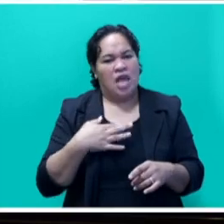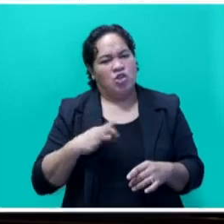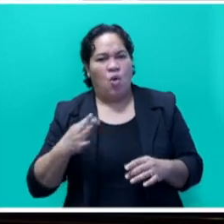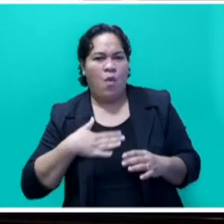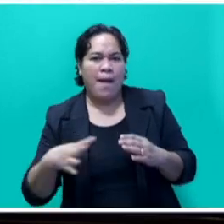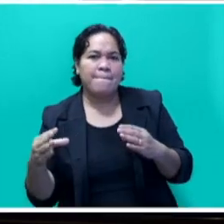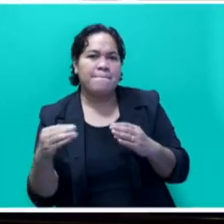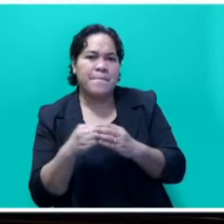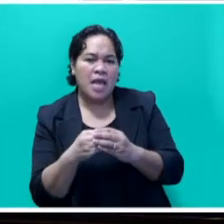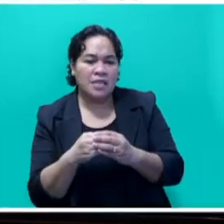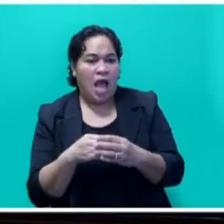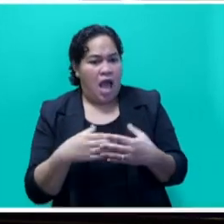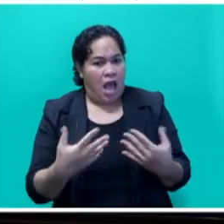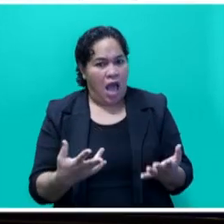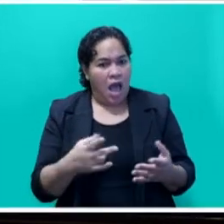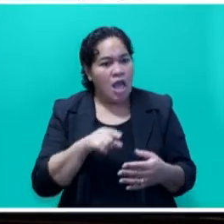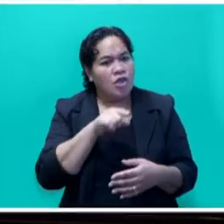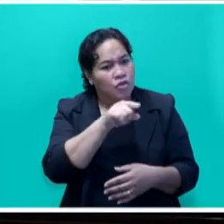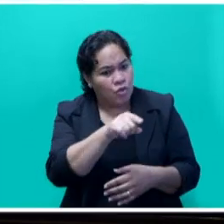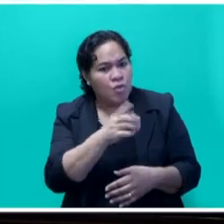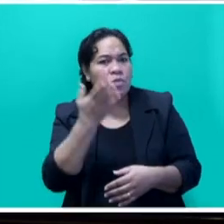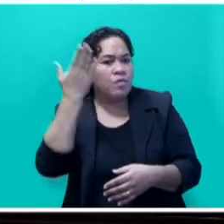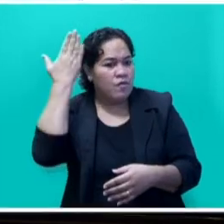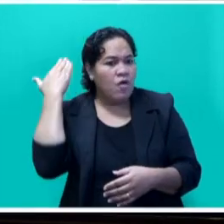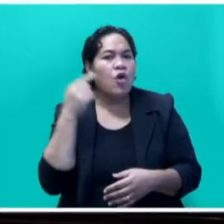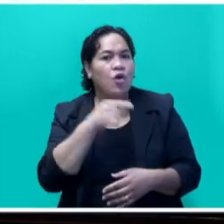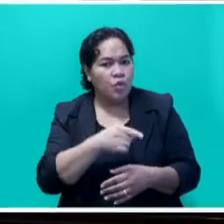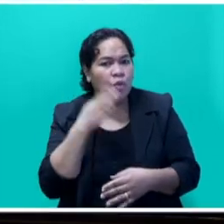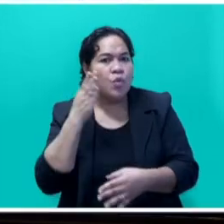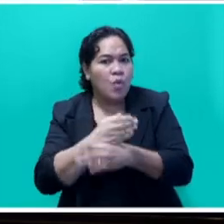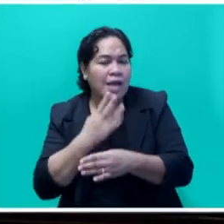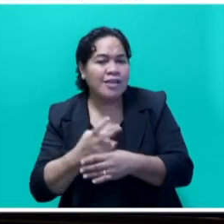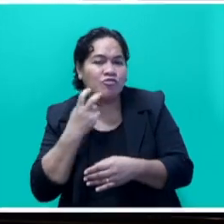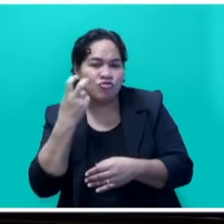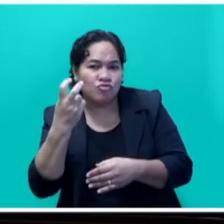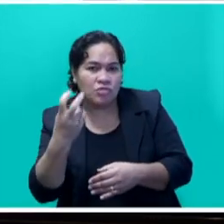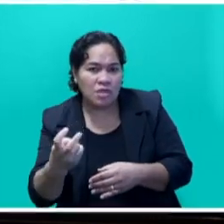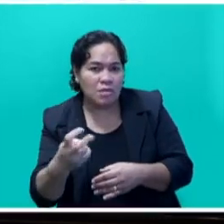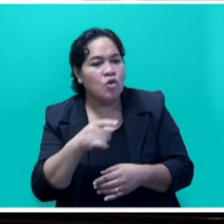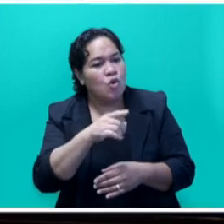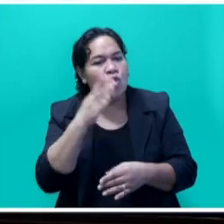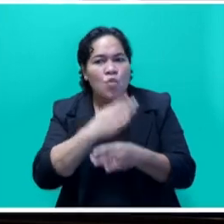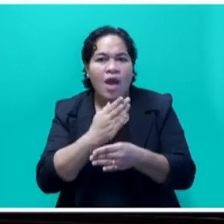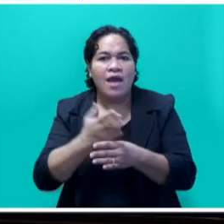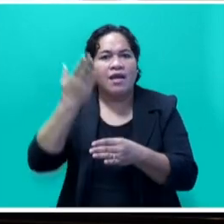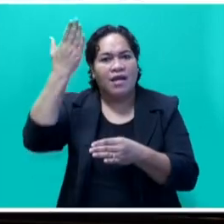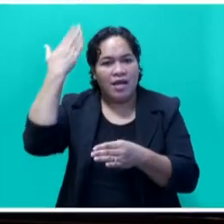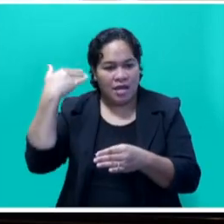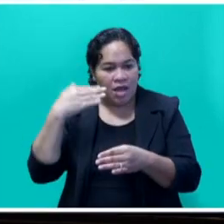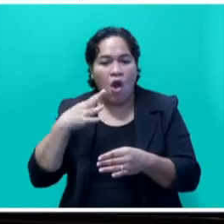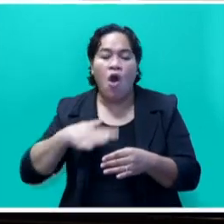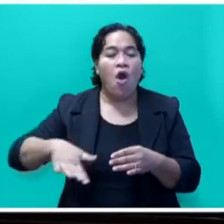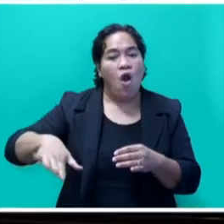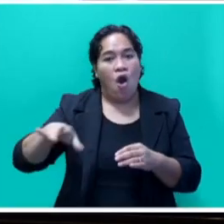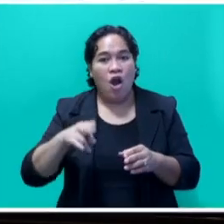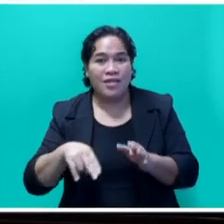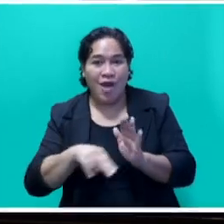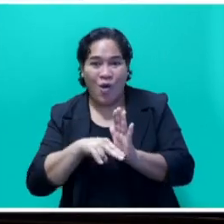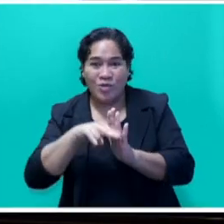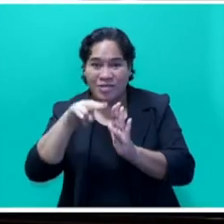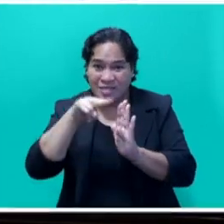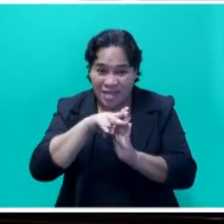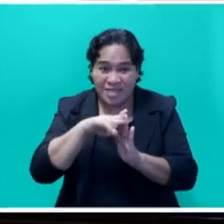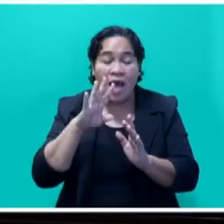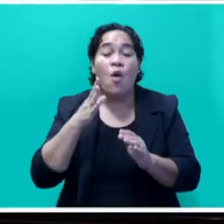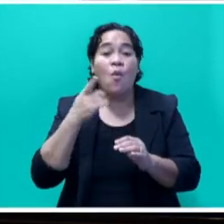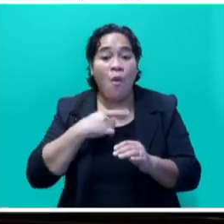tourism sector. He worked for the Fijian Hotel. He worked for on Tokariki Island. All of those resorts, the reasons why they've been able